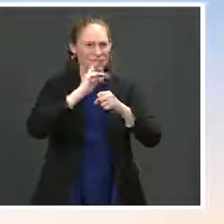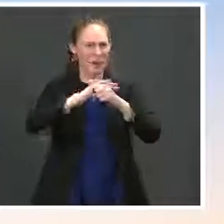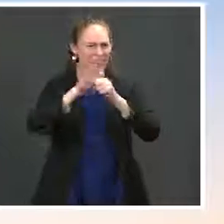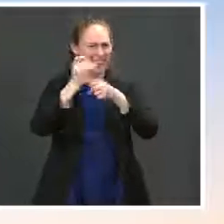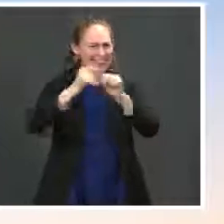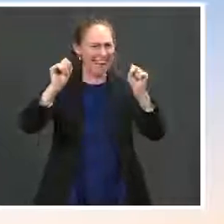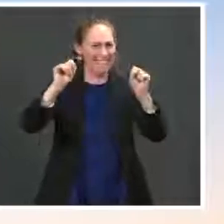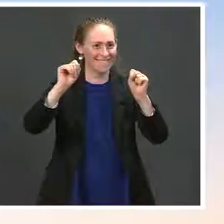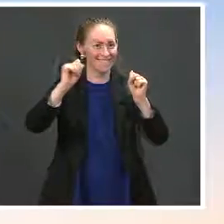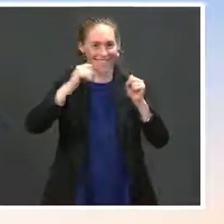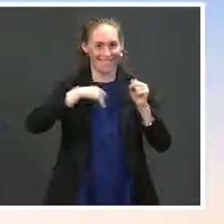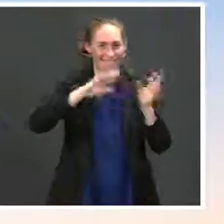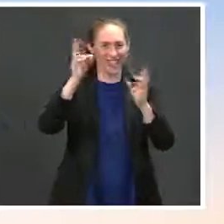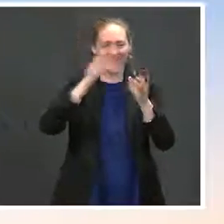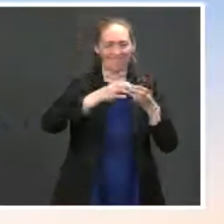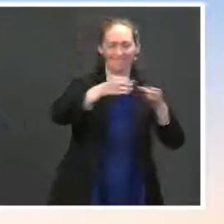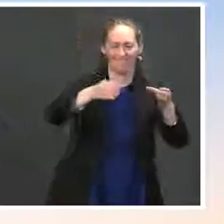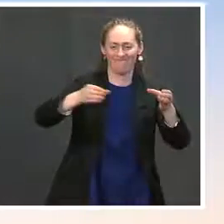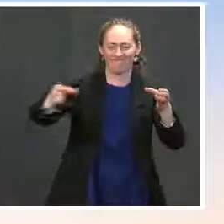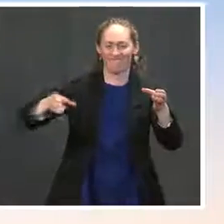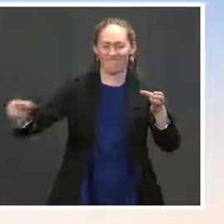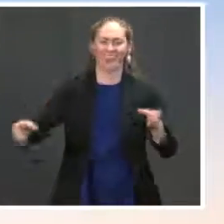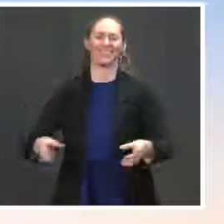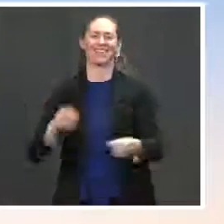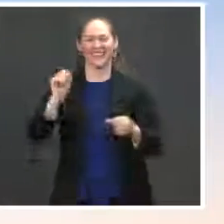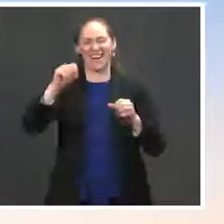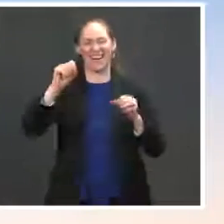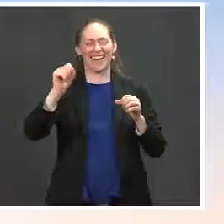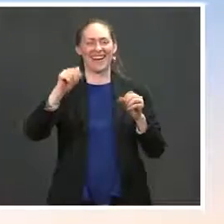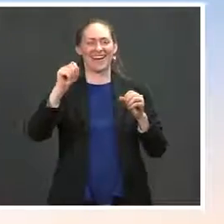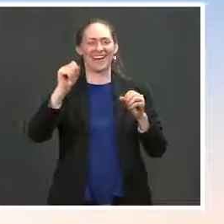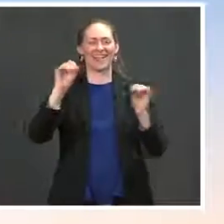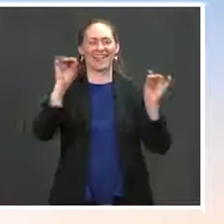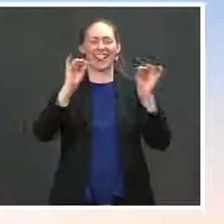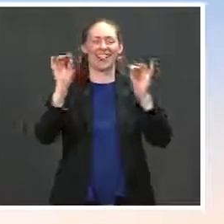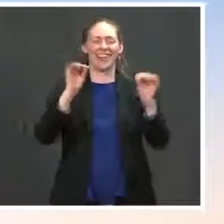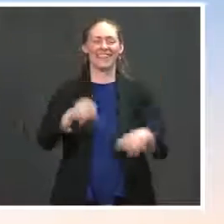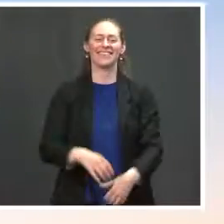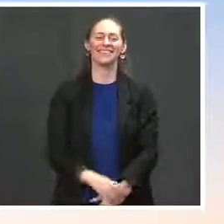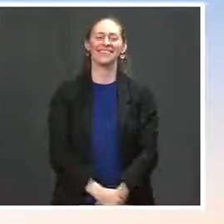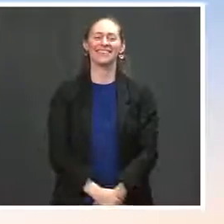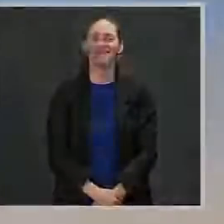for everyone. It'll be yesterday's food. Yeah, exactly. Thank you.